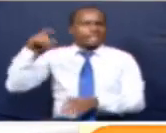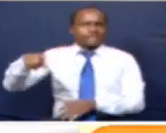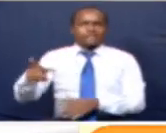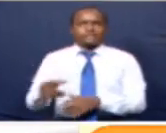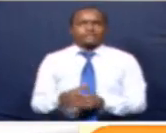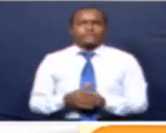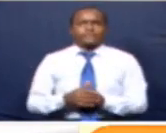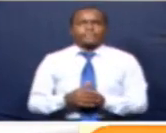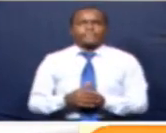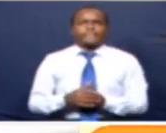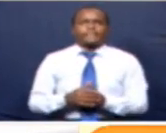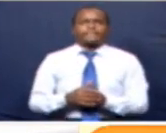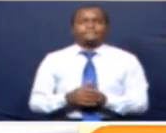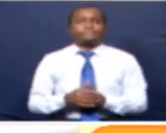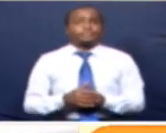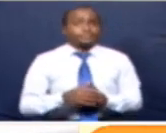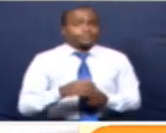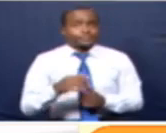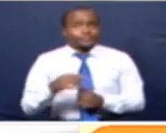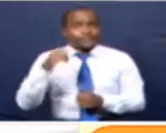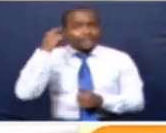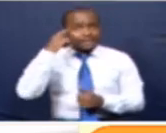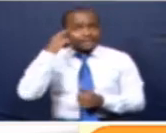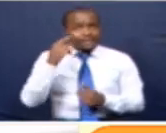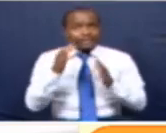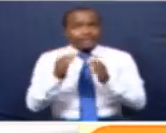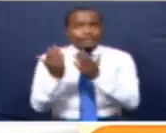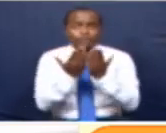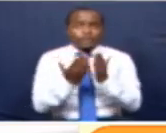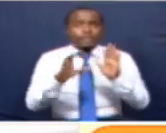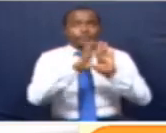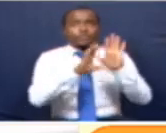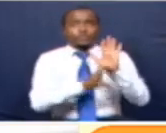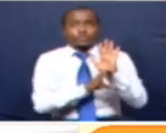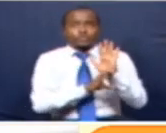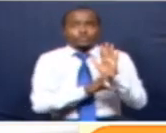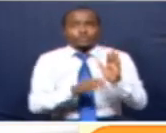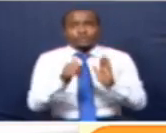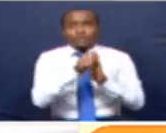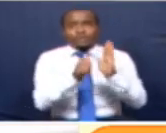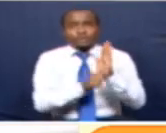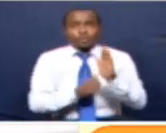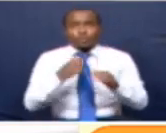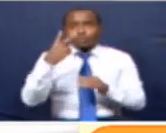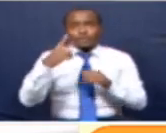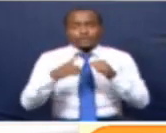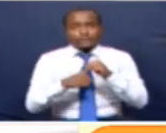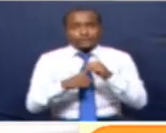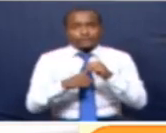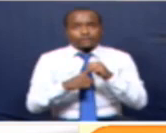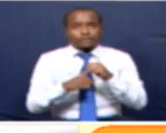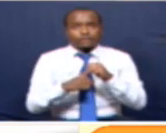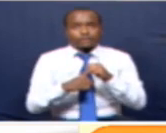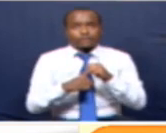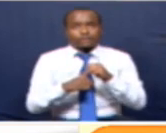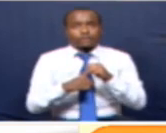I think, Anne, if you read this document in the Constitution, under Article 26 of the Constitution,